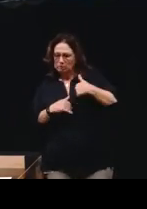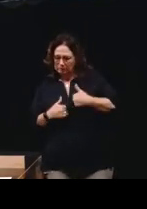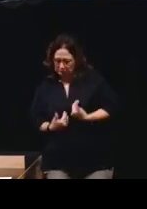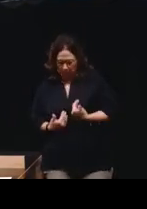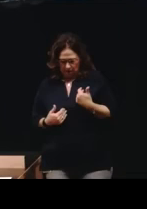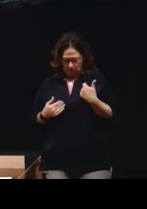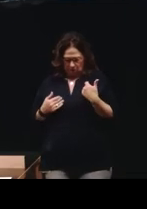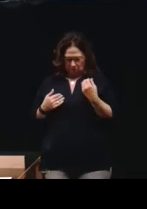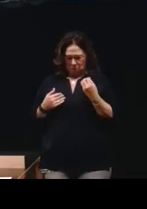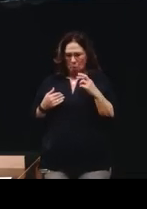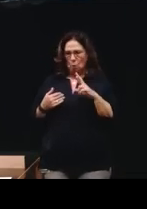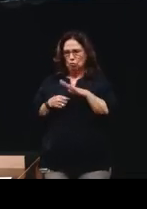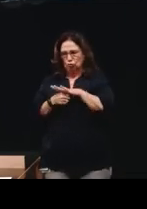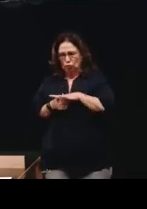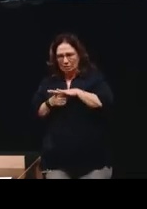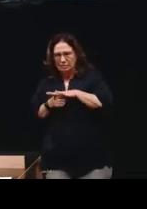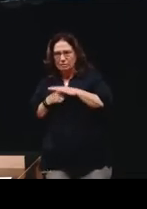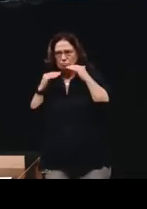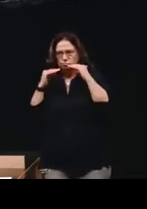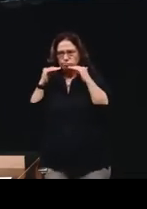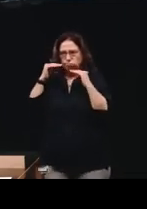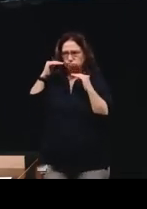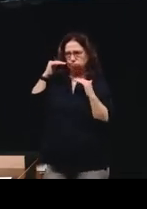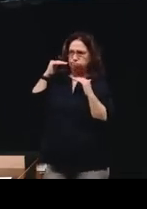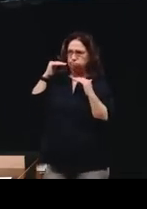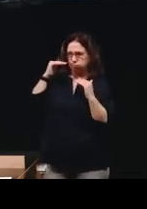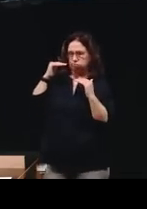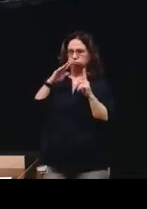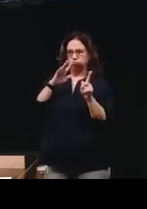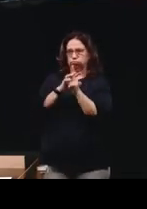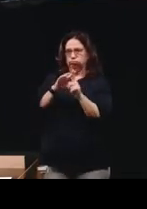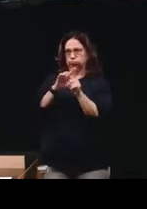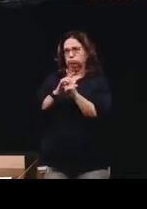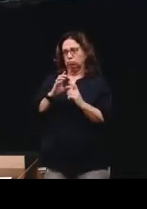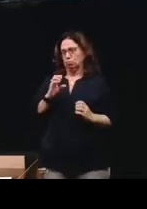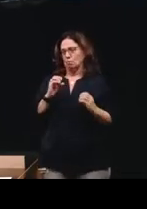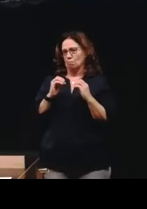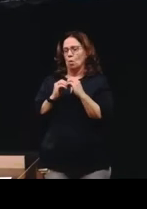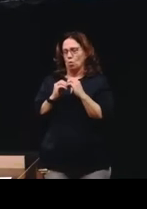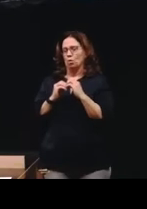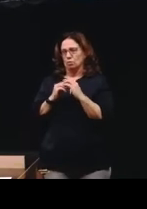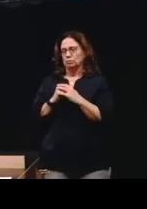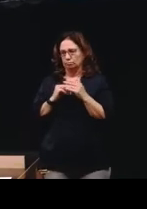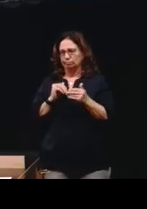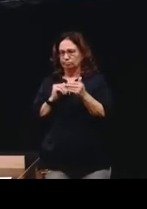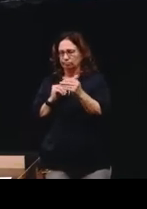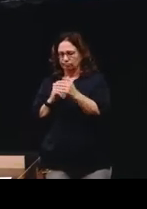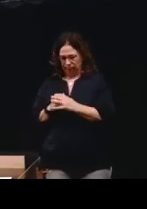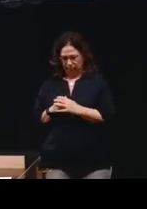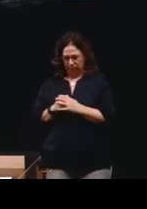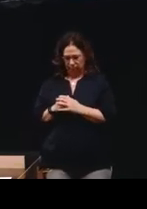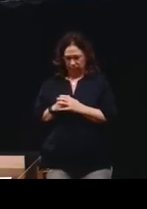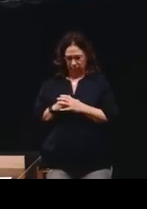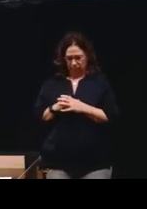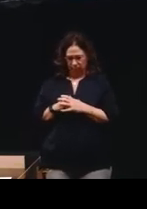or stressed, it tends to come back. So it's probably more intermittent now than it used to be, although it was